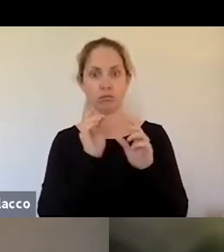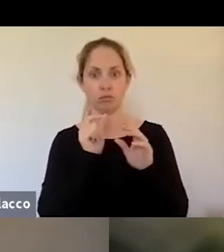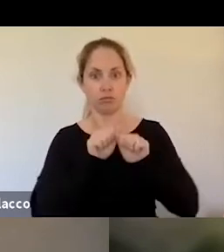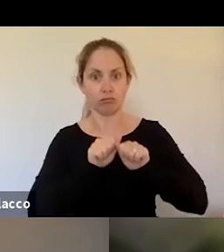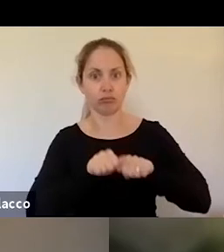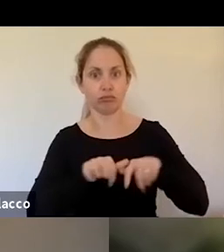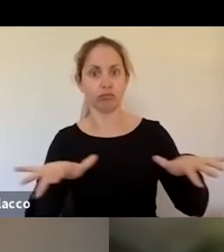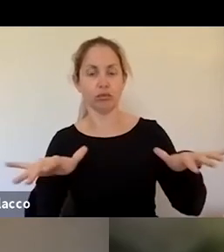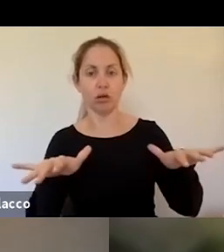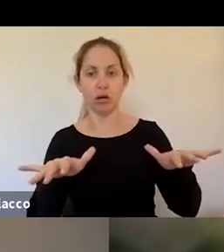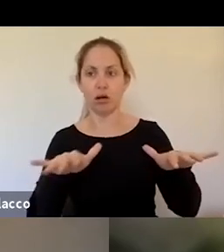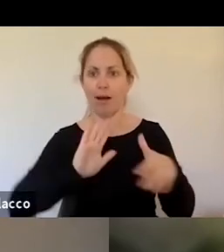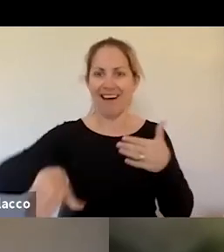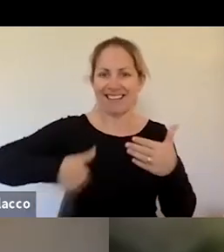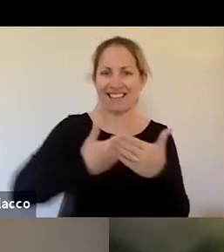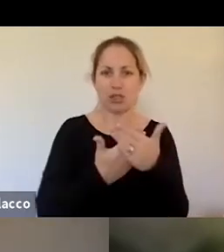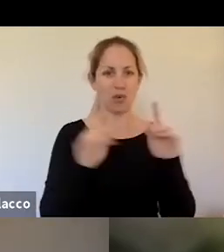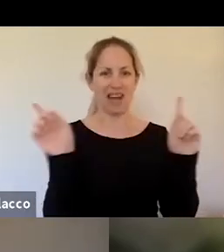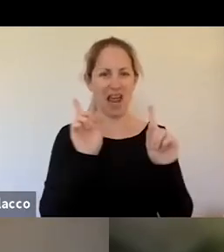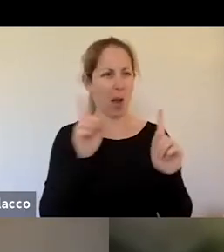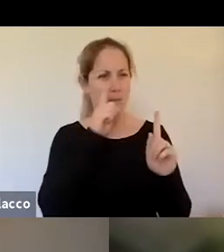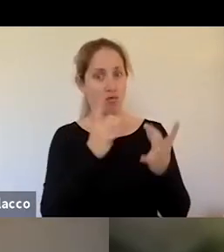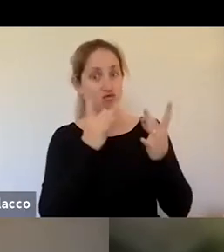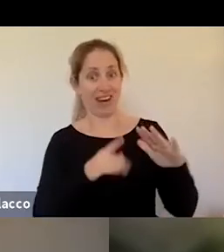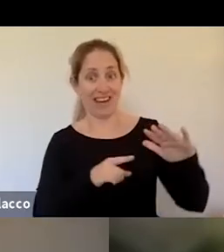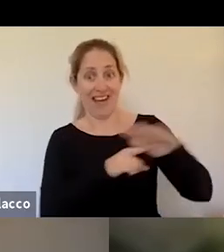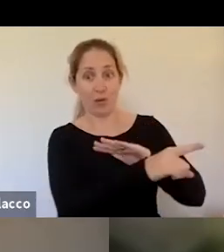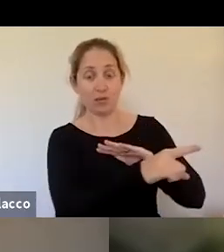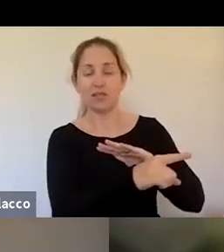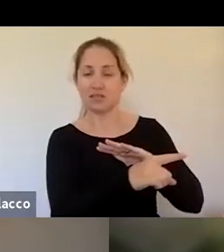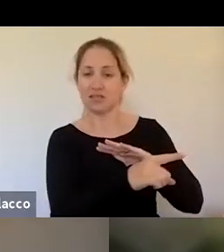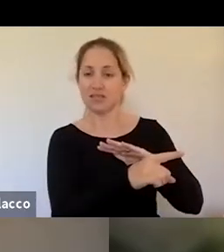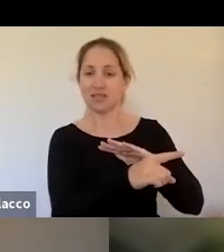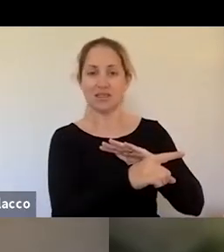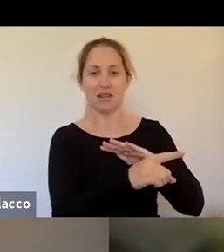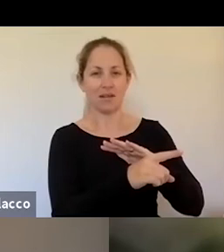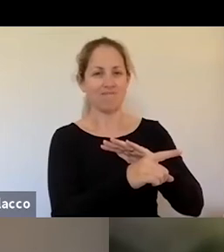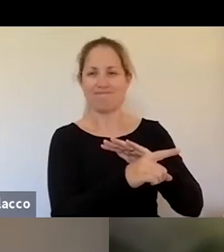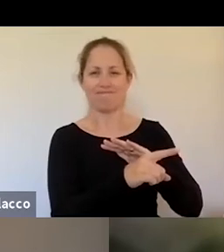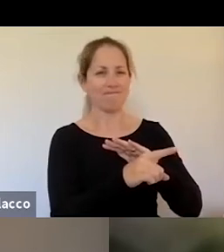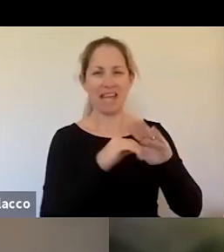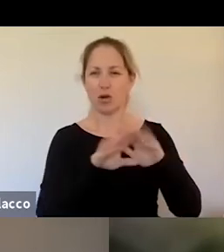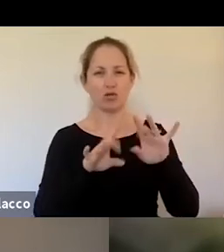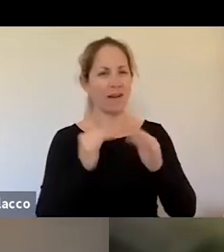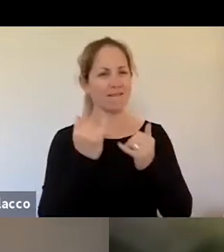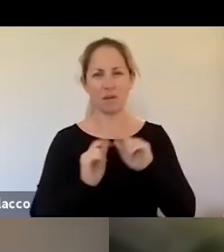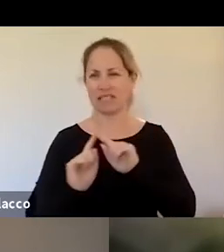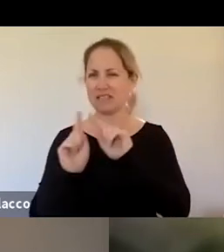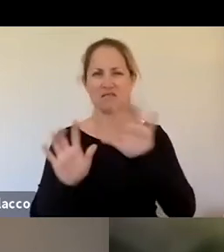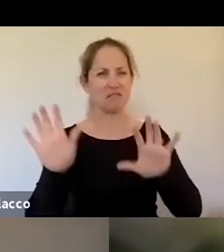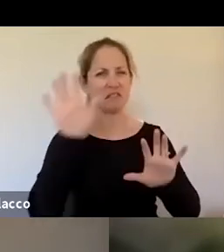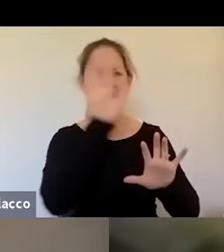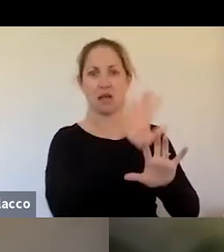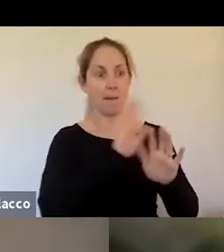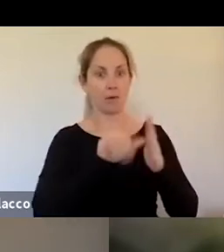to attend events sort of starting to grow. And then we saw that even unevenness across the country as the second wave hit